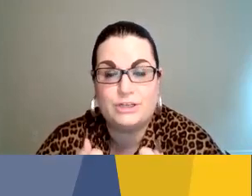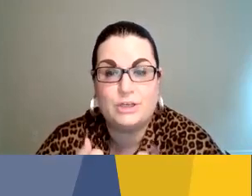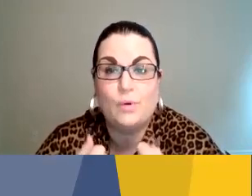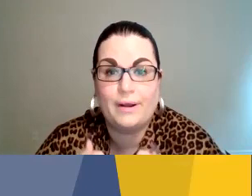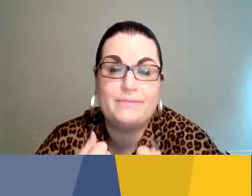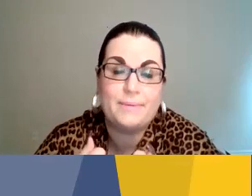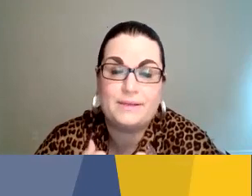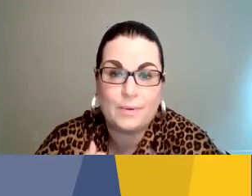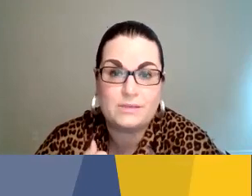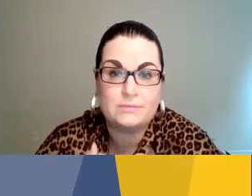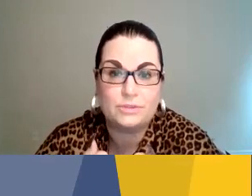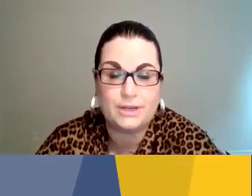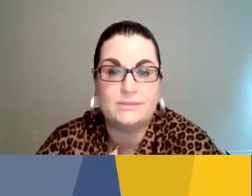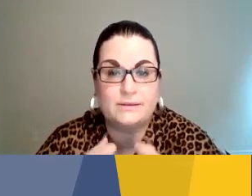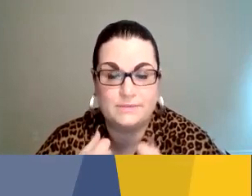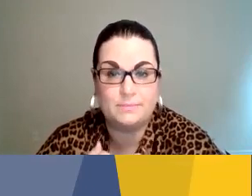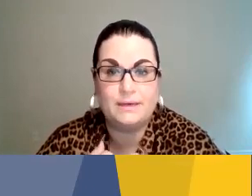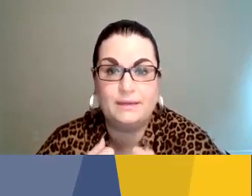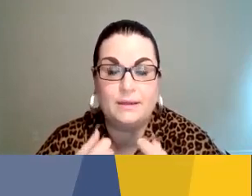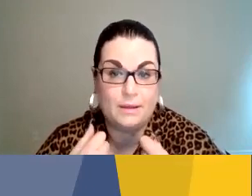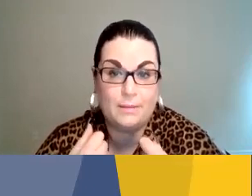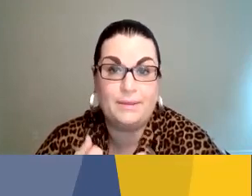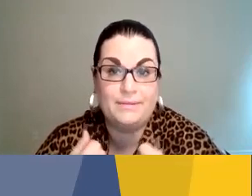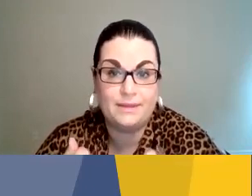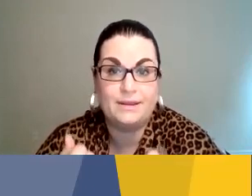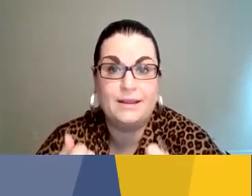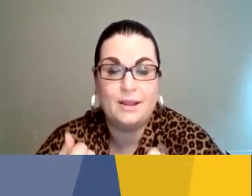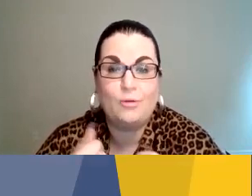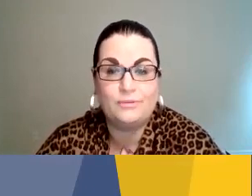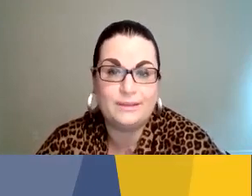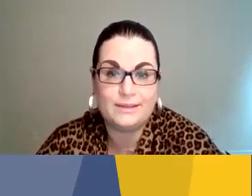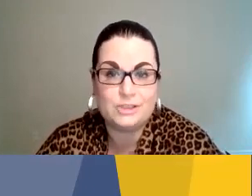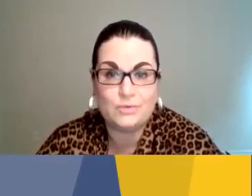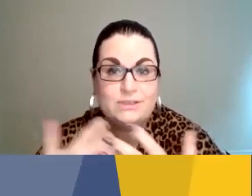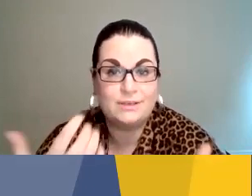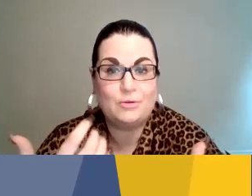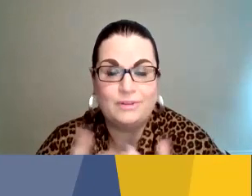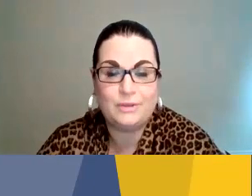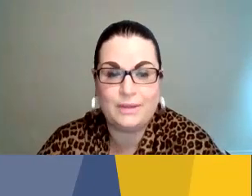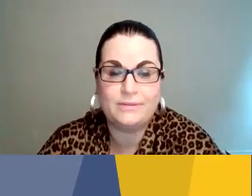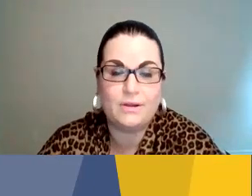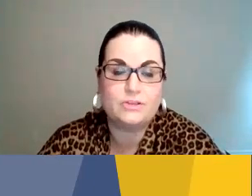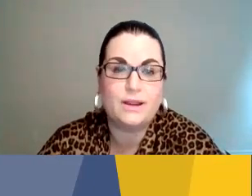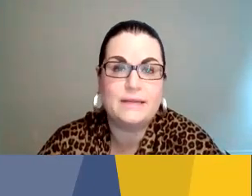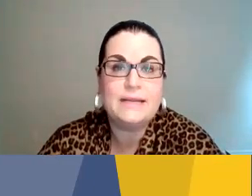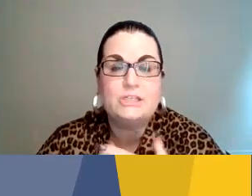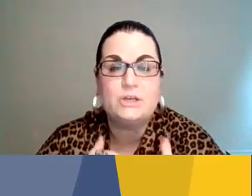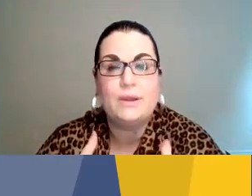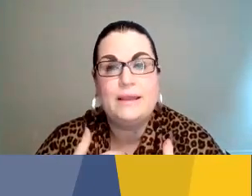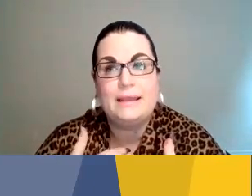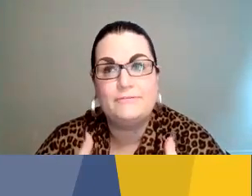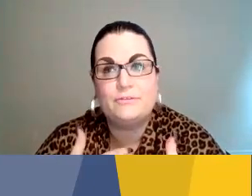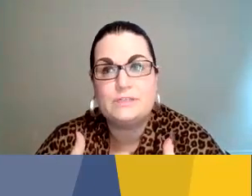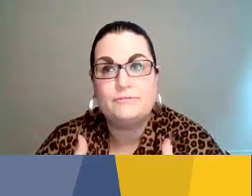increase you want to have the best possible chance of submitting a bid that hopefully gets chosen and hopefully you get the contract.